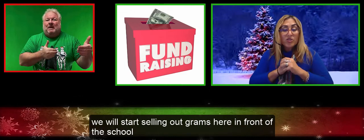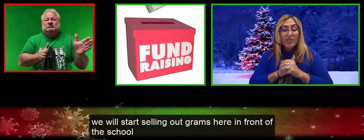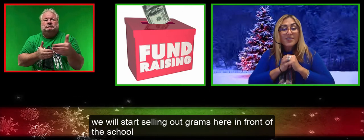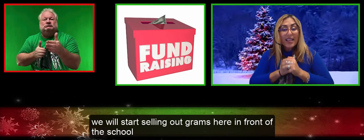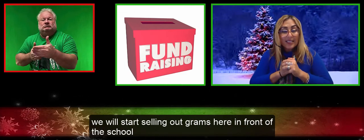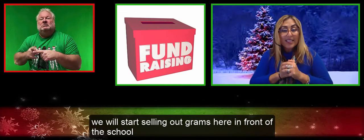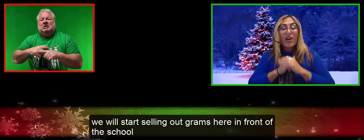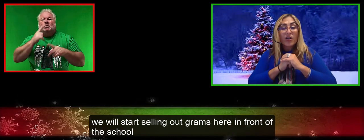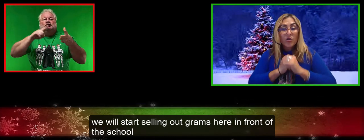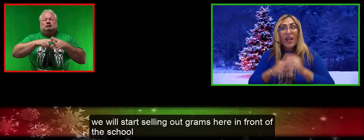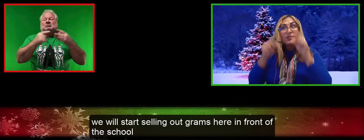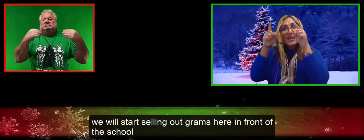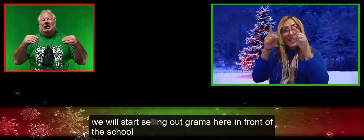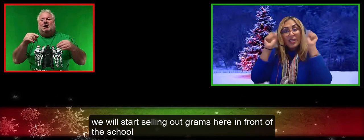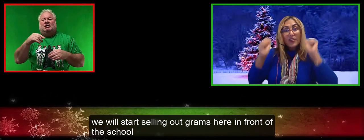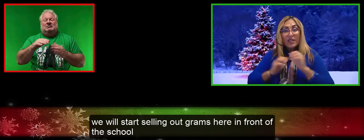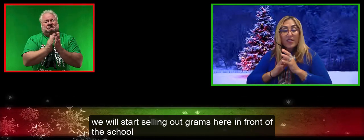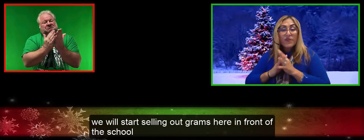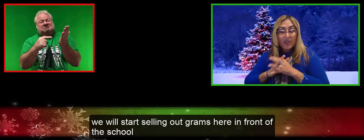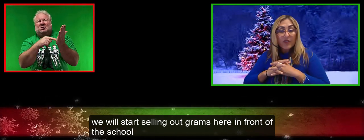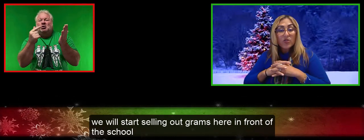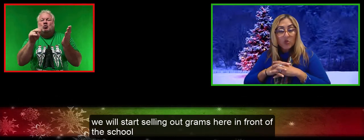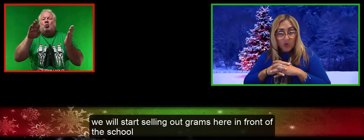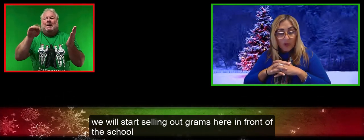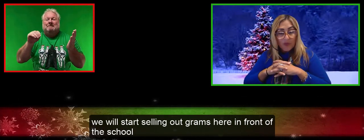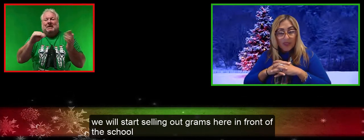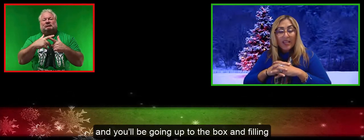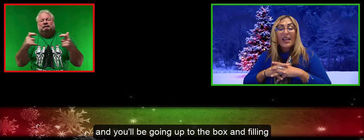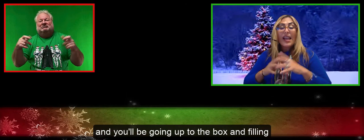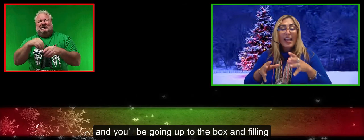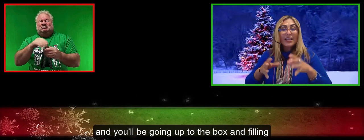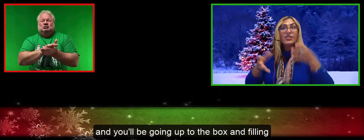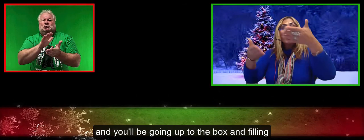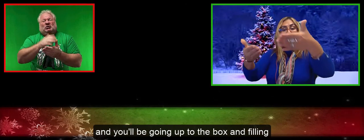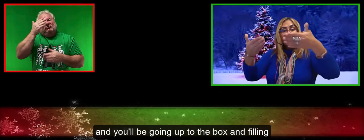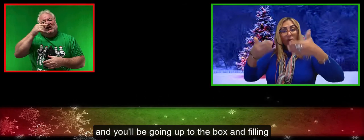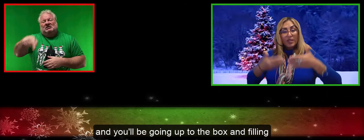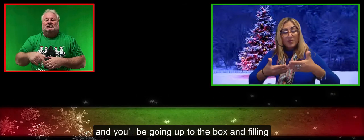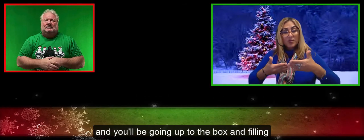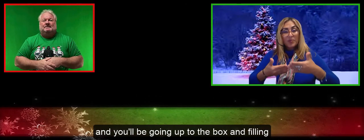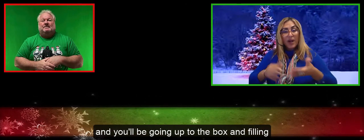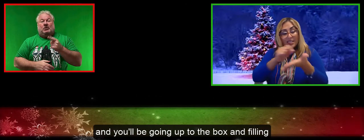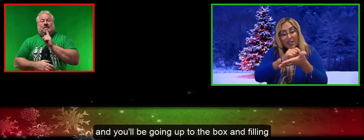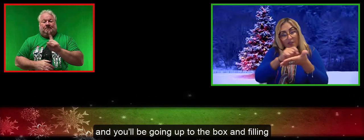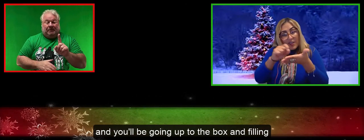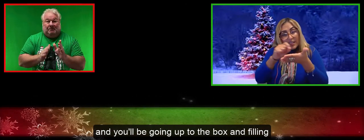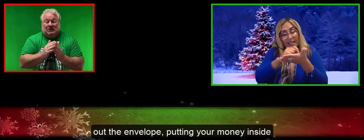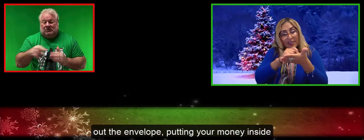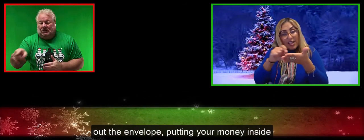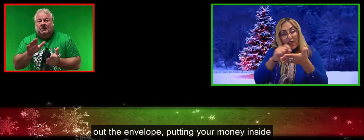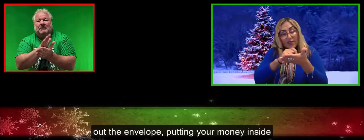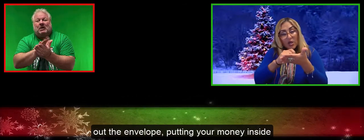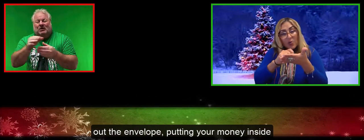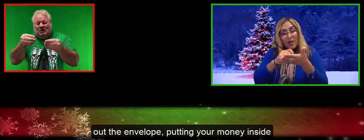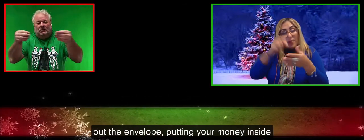will start selling our grams here in front of the school. And you'll be going up to the box, filling out